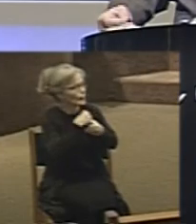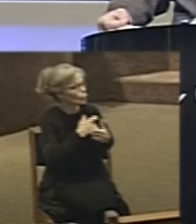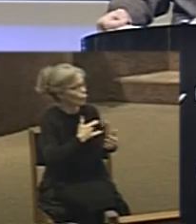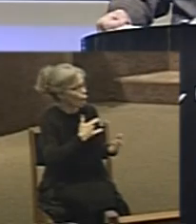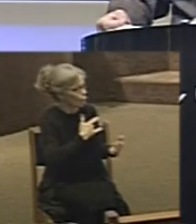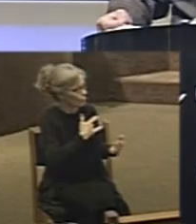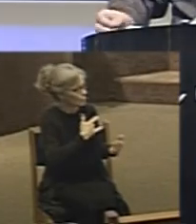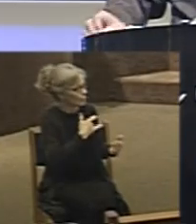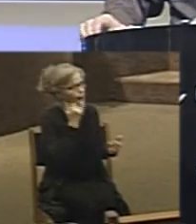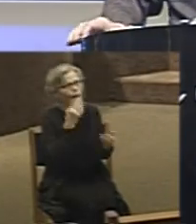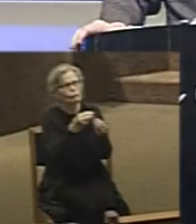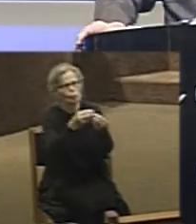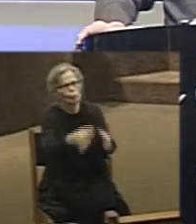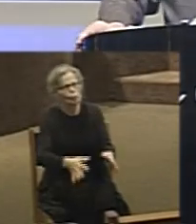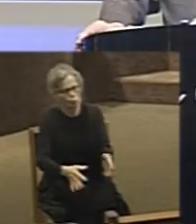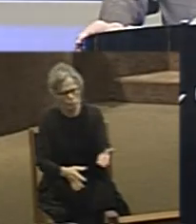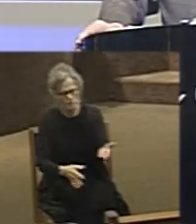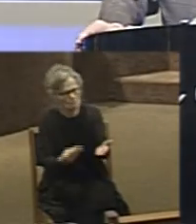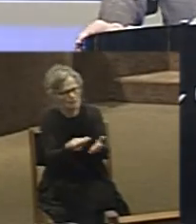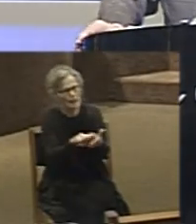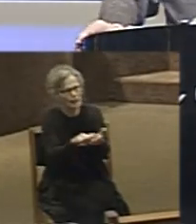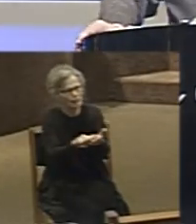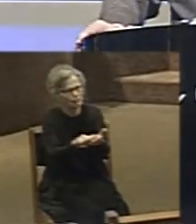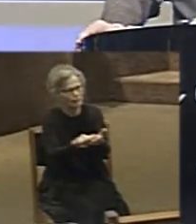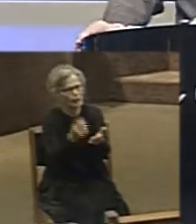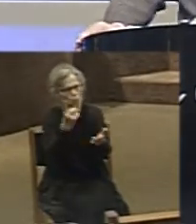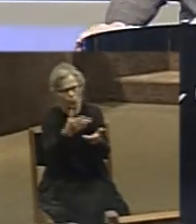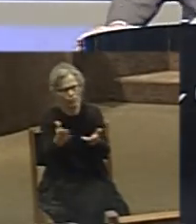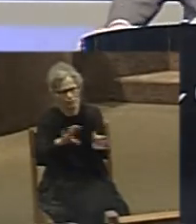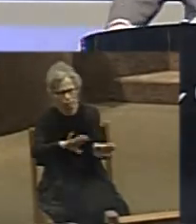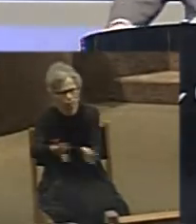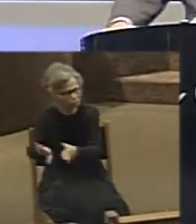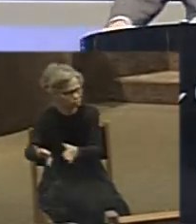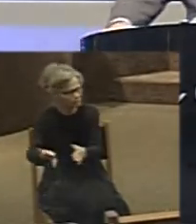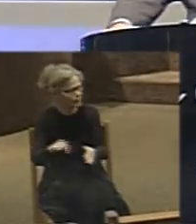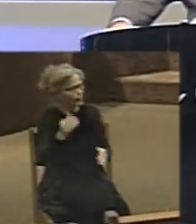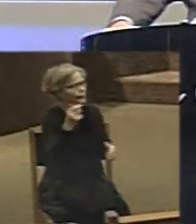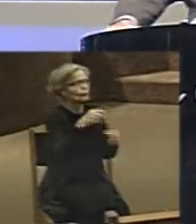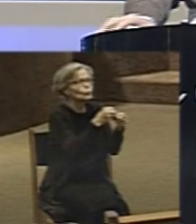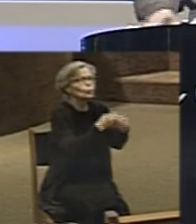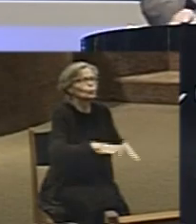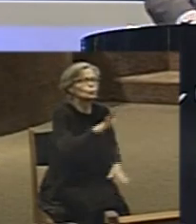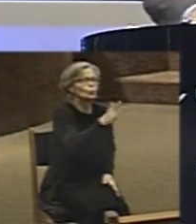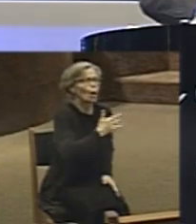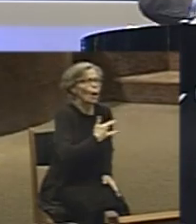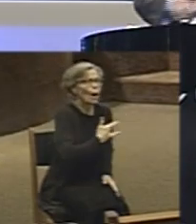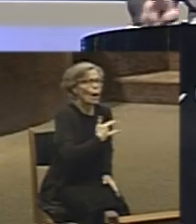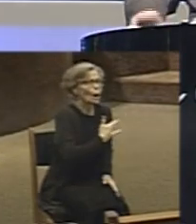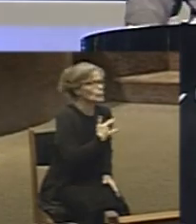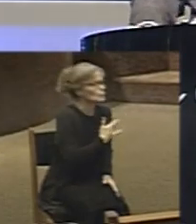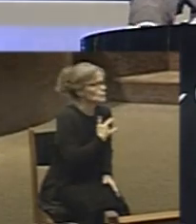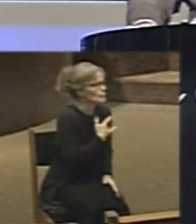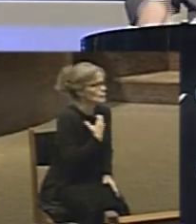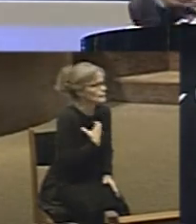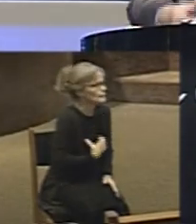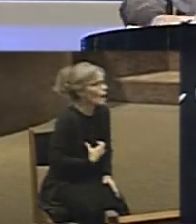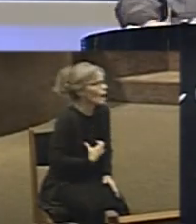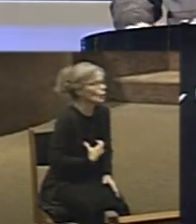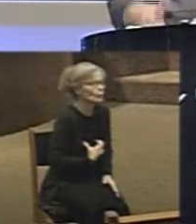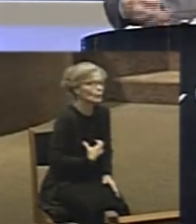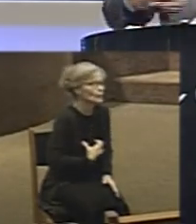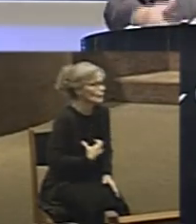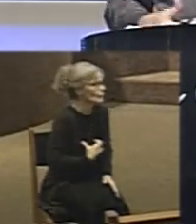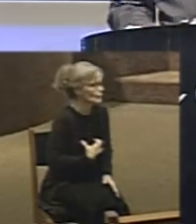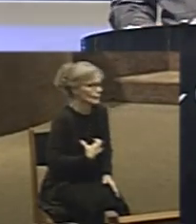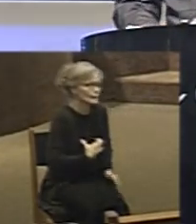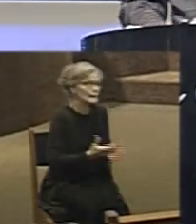our hearts, that's something else altogether that we need to be concerned with. It's easy to